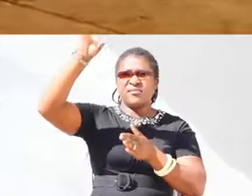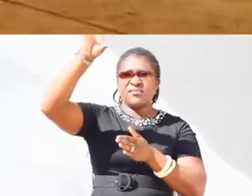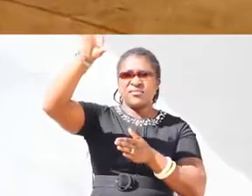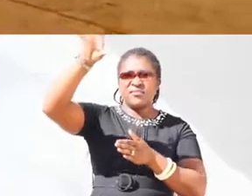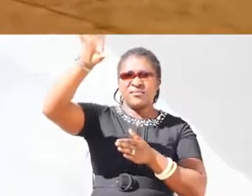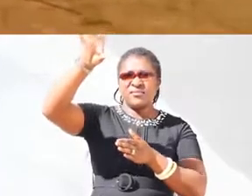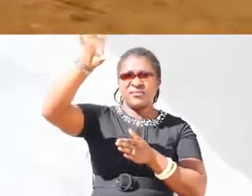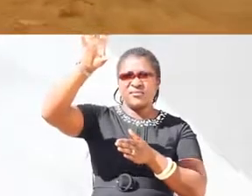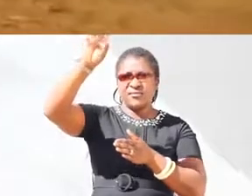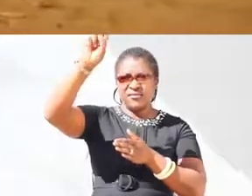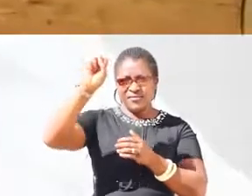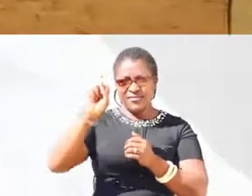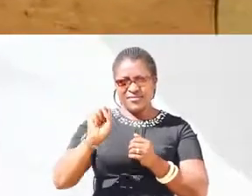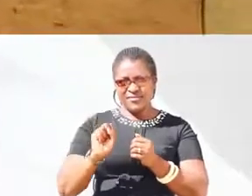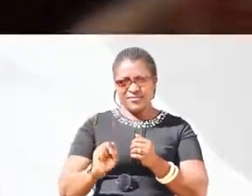Province, Southern